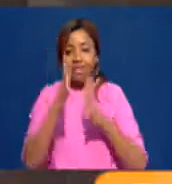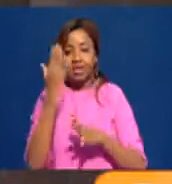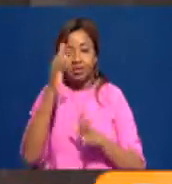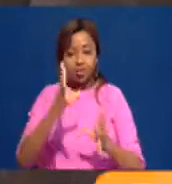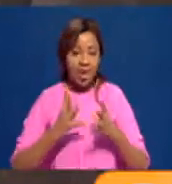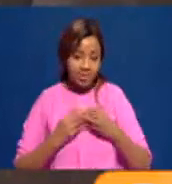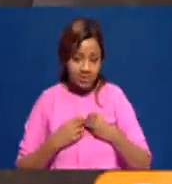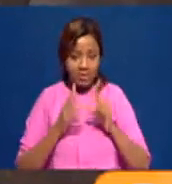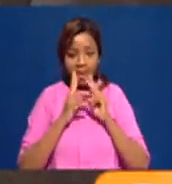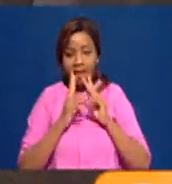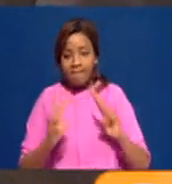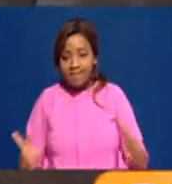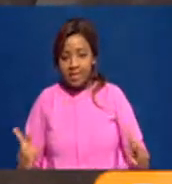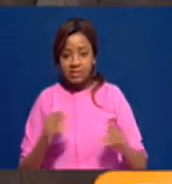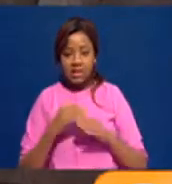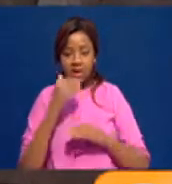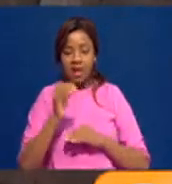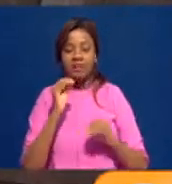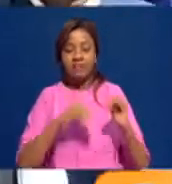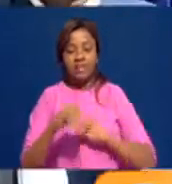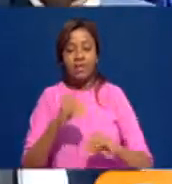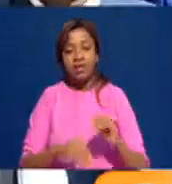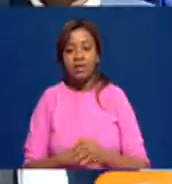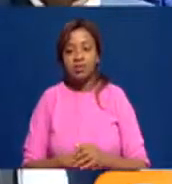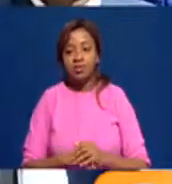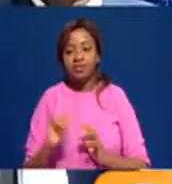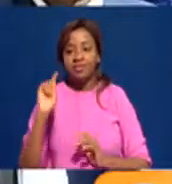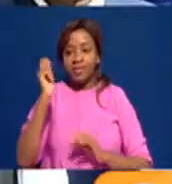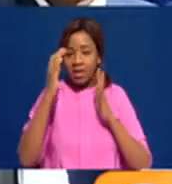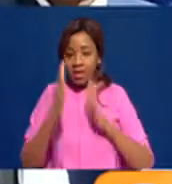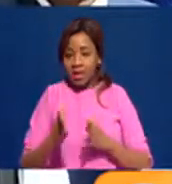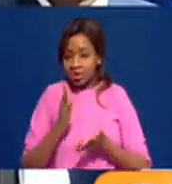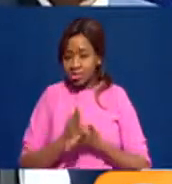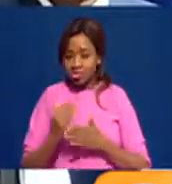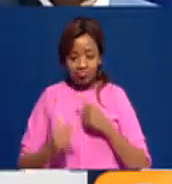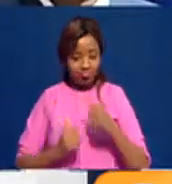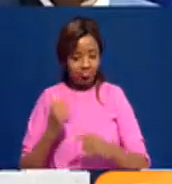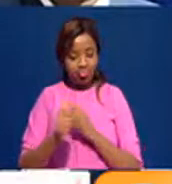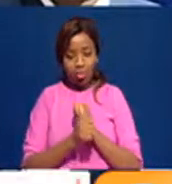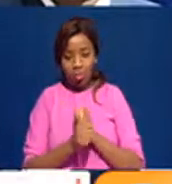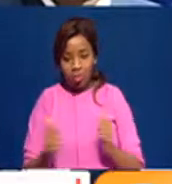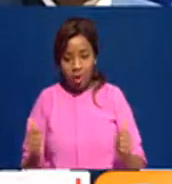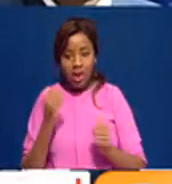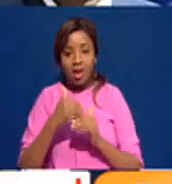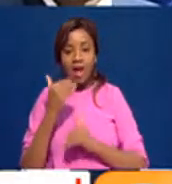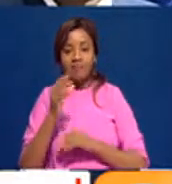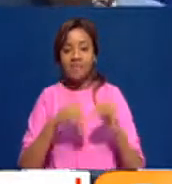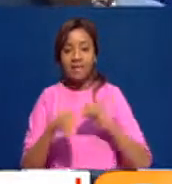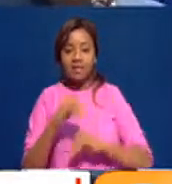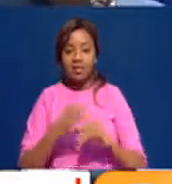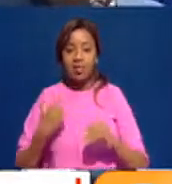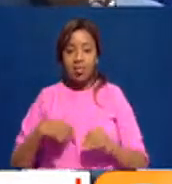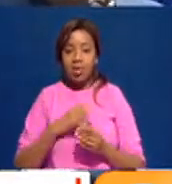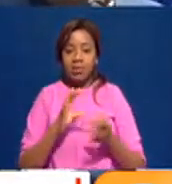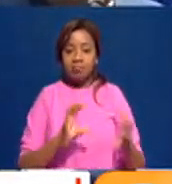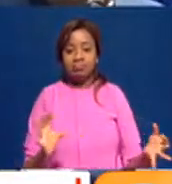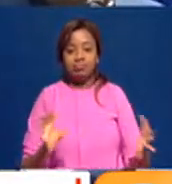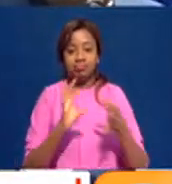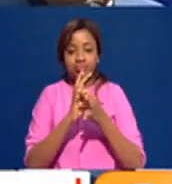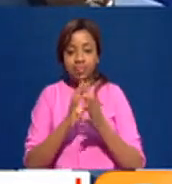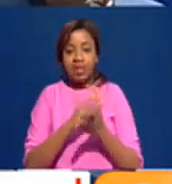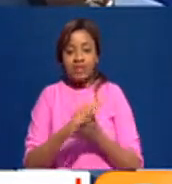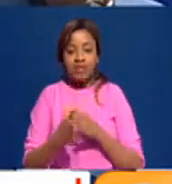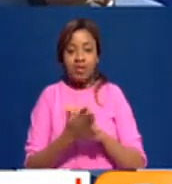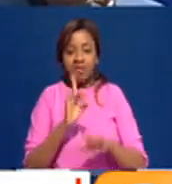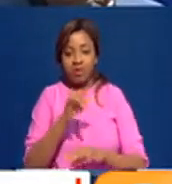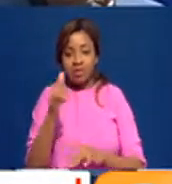diversity after the general election. Kenya imesonga mbele baada ya uchaguzi, ni wakati wa maridhiano, lakini tunaomba